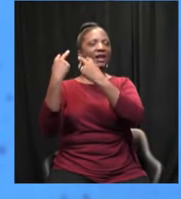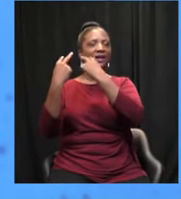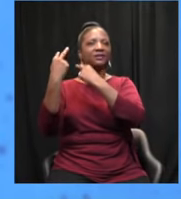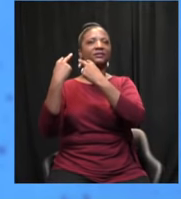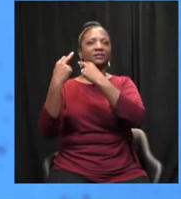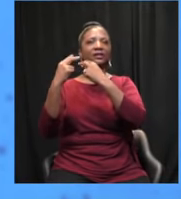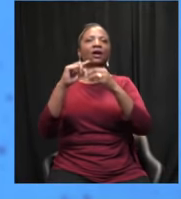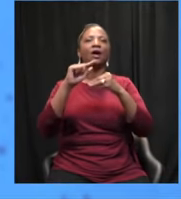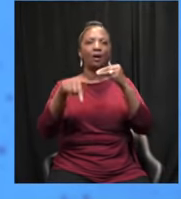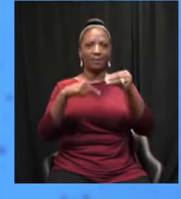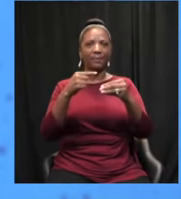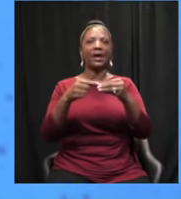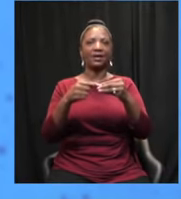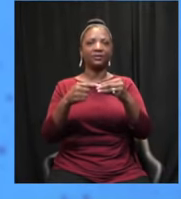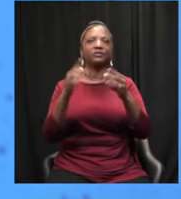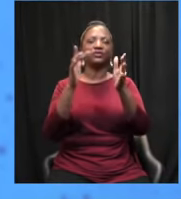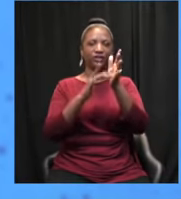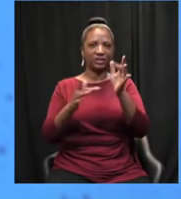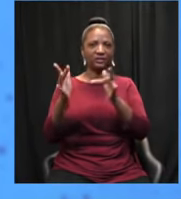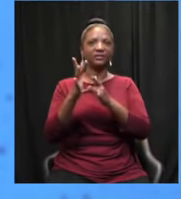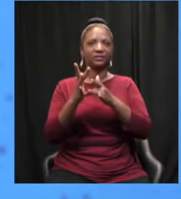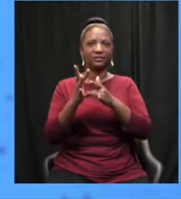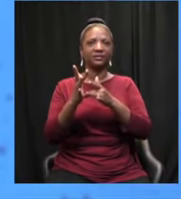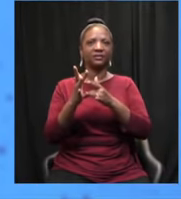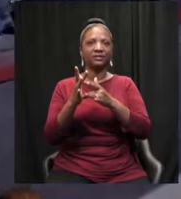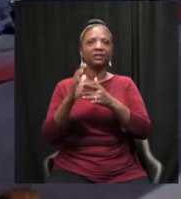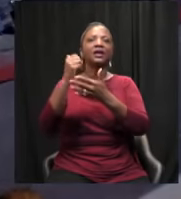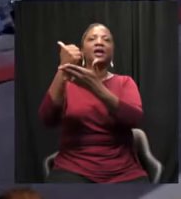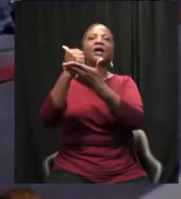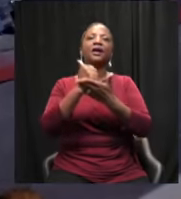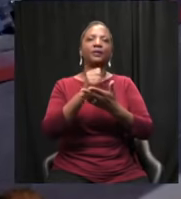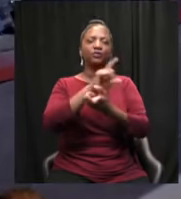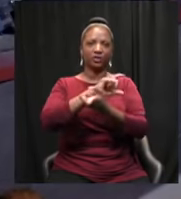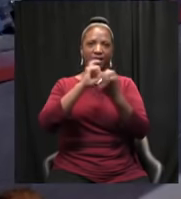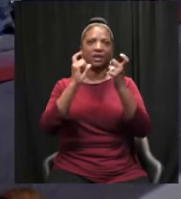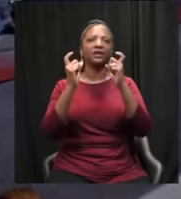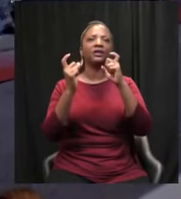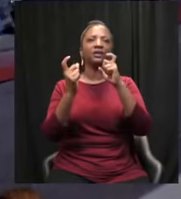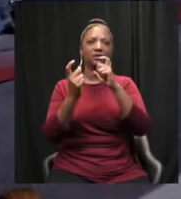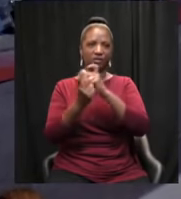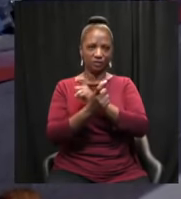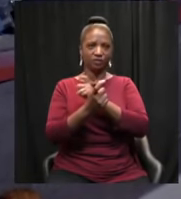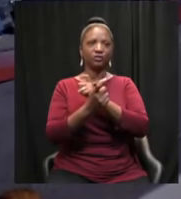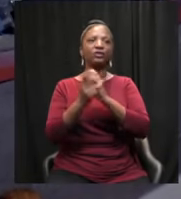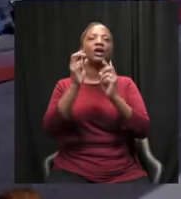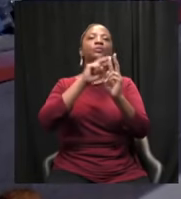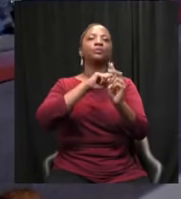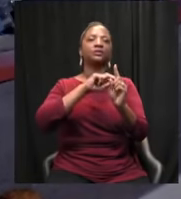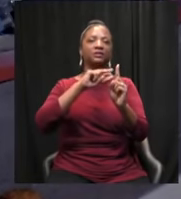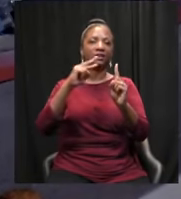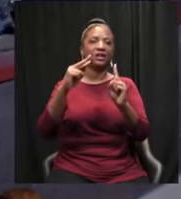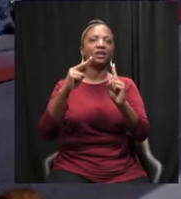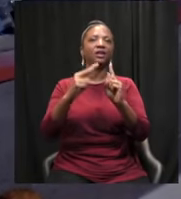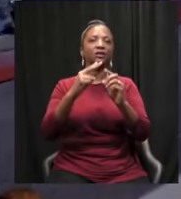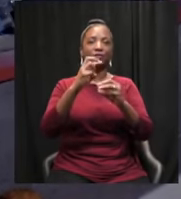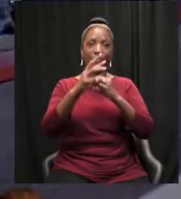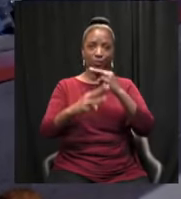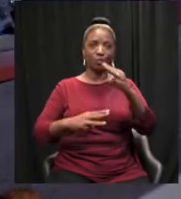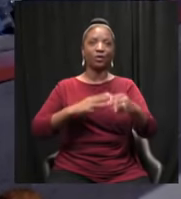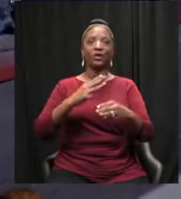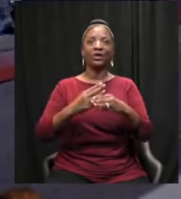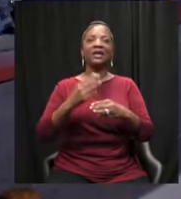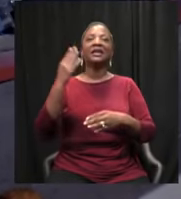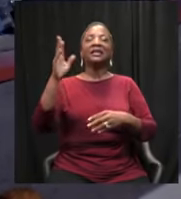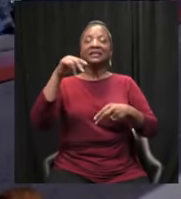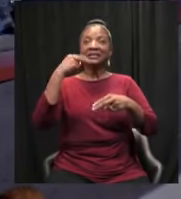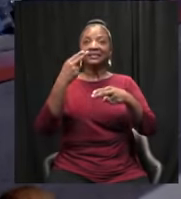friends, I believe it will help change how we view and see the world around us. He says his name is